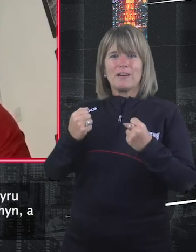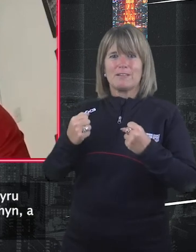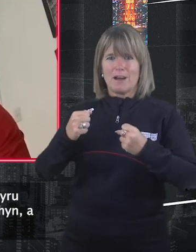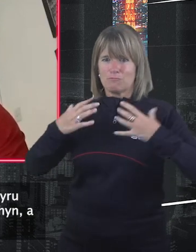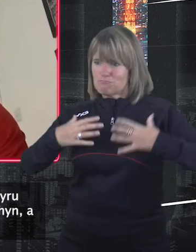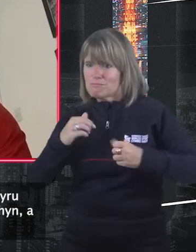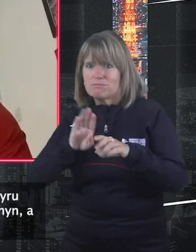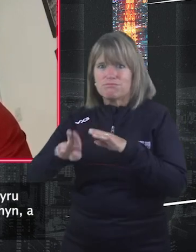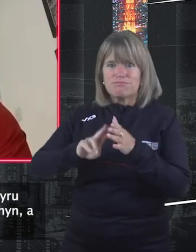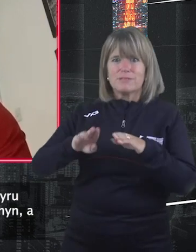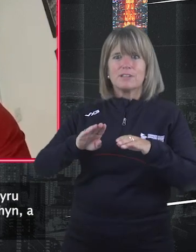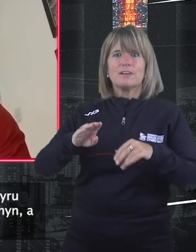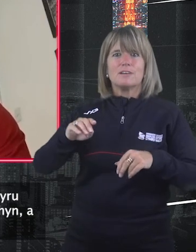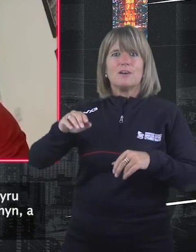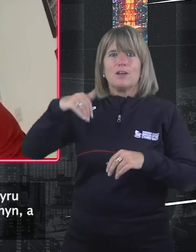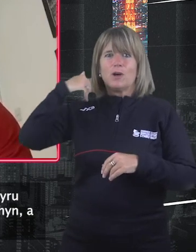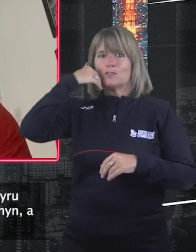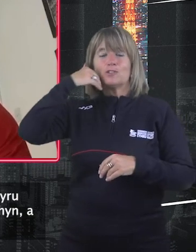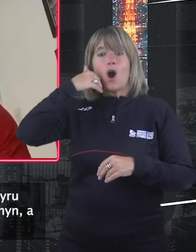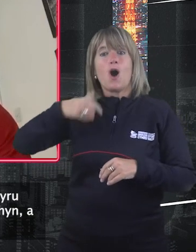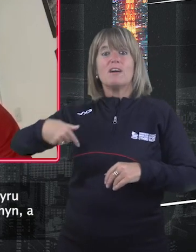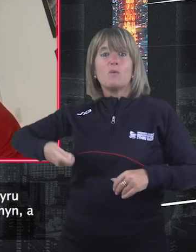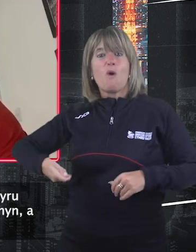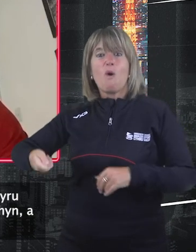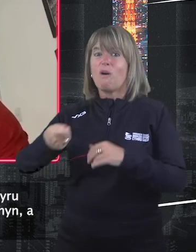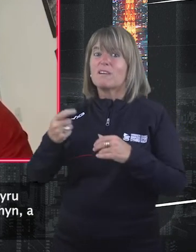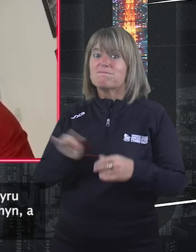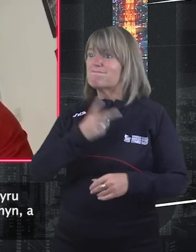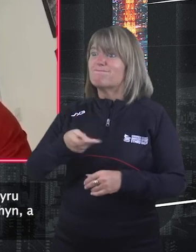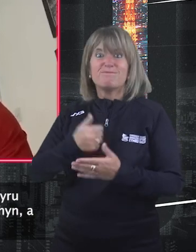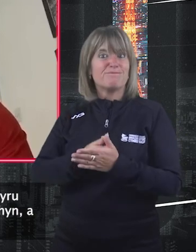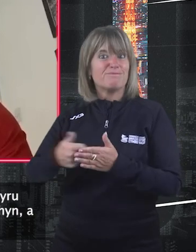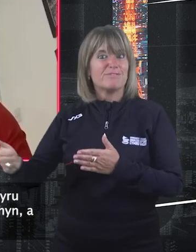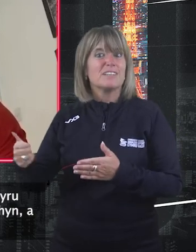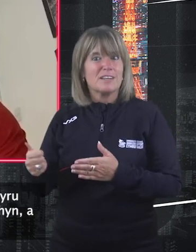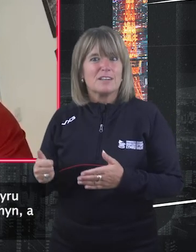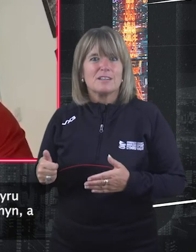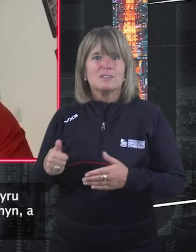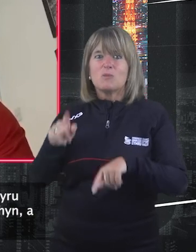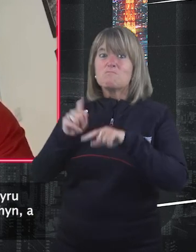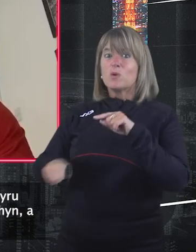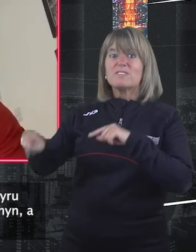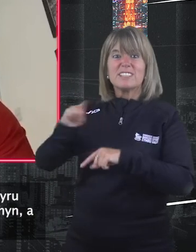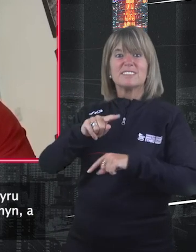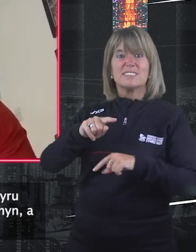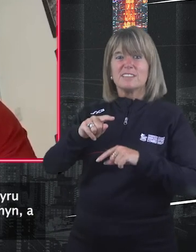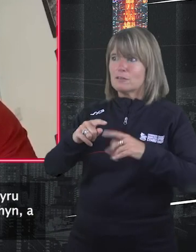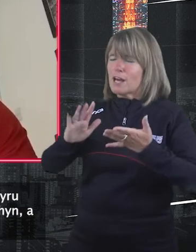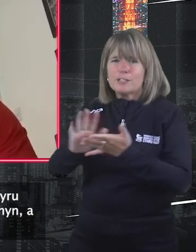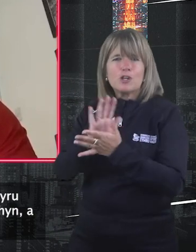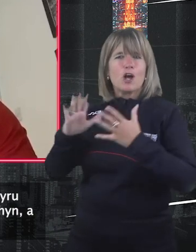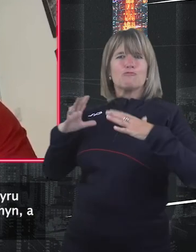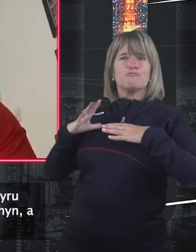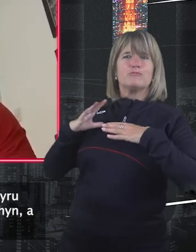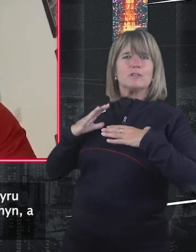I took my dog on lots of walks, so I made the most of it, and I managed to still do a lot of